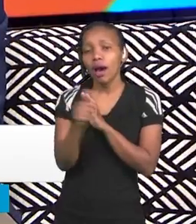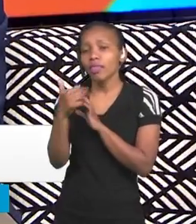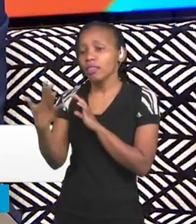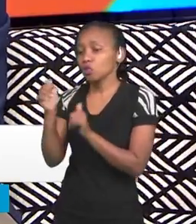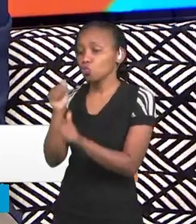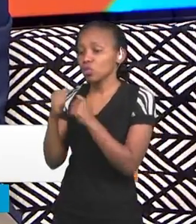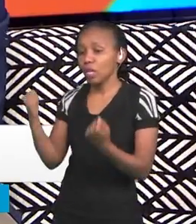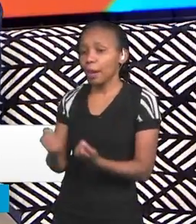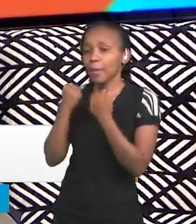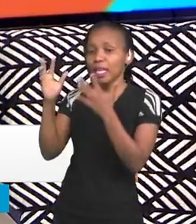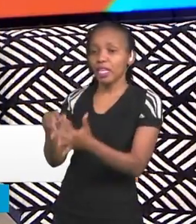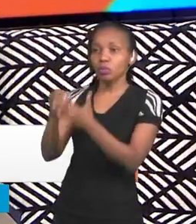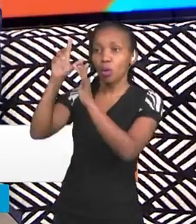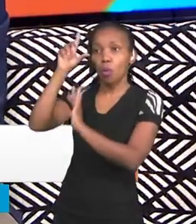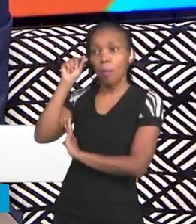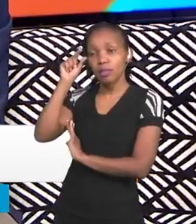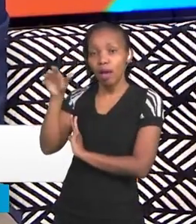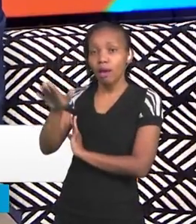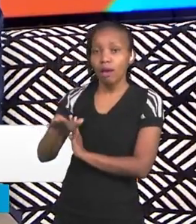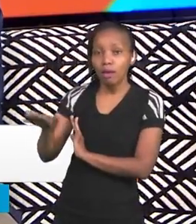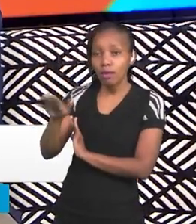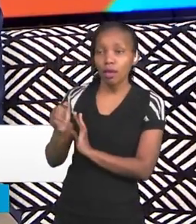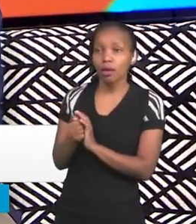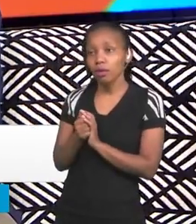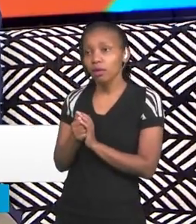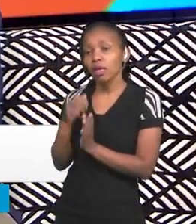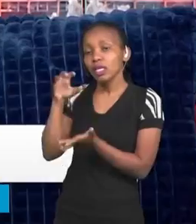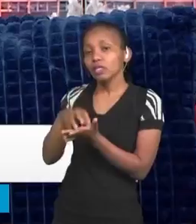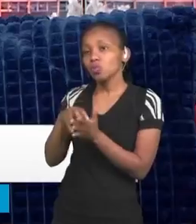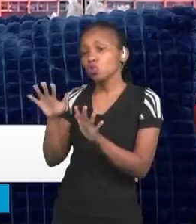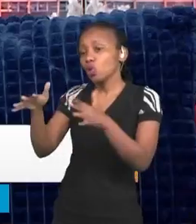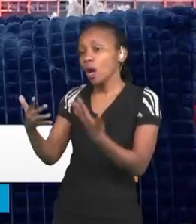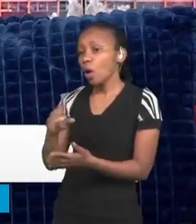that are happening, especially in our coastal area of this country, mm-hmm. What's the situation on the ground?